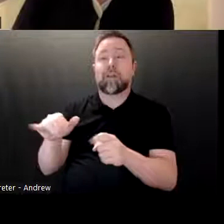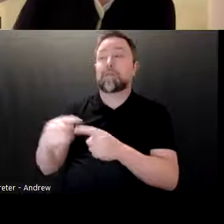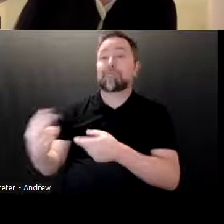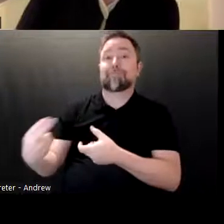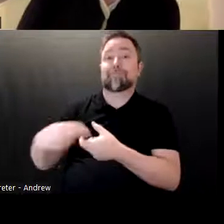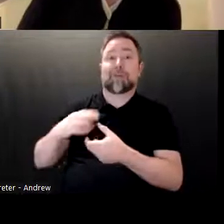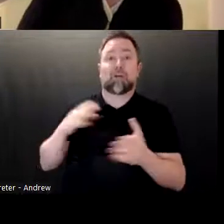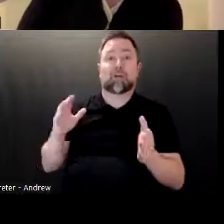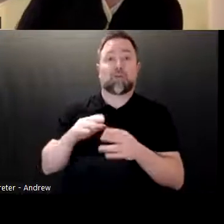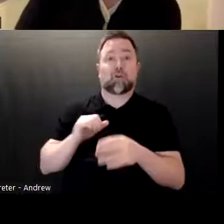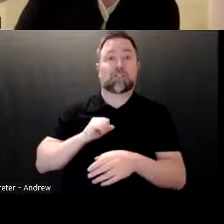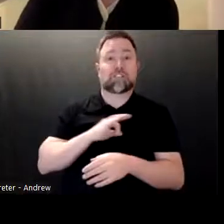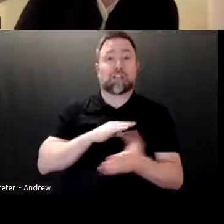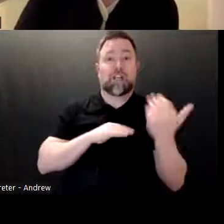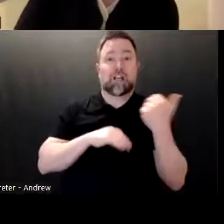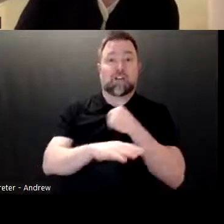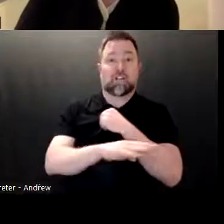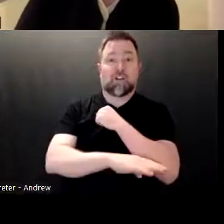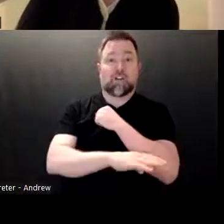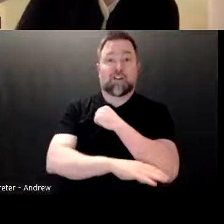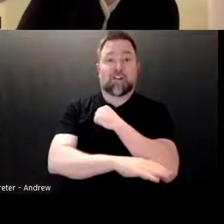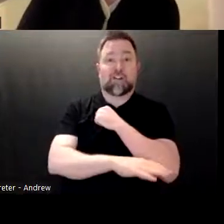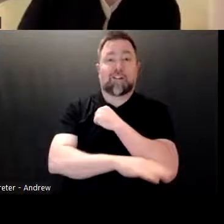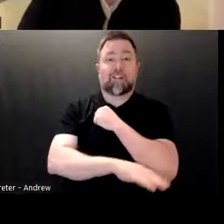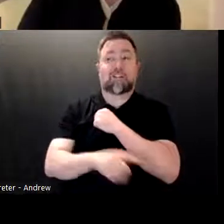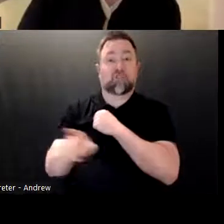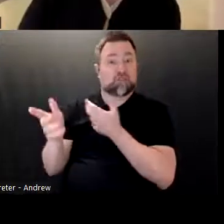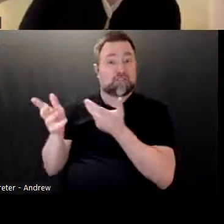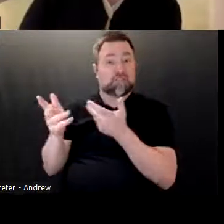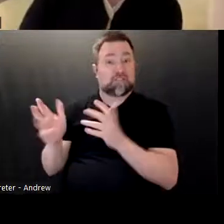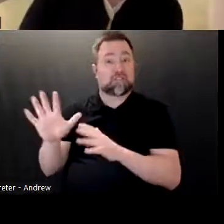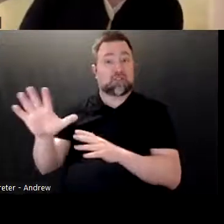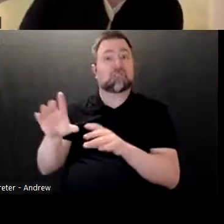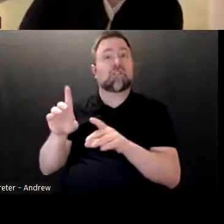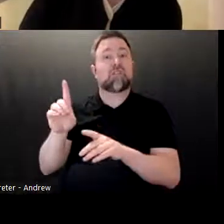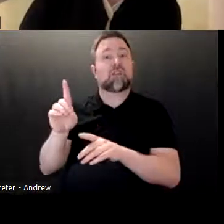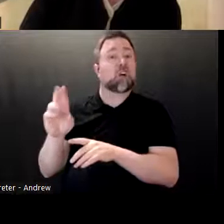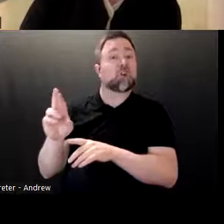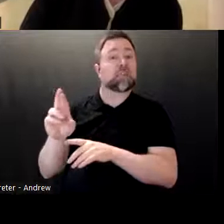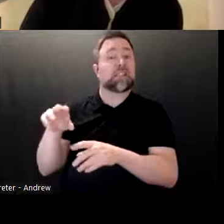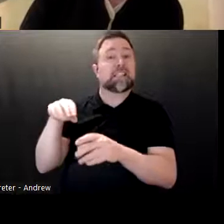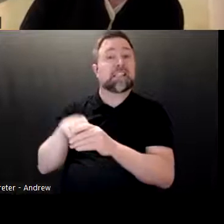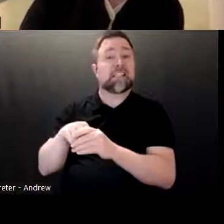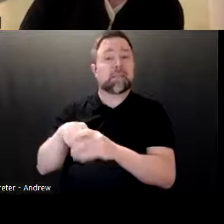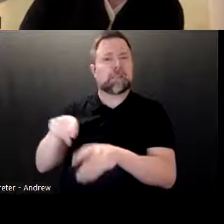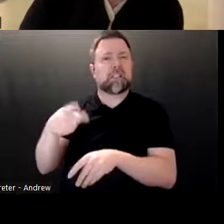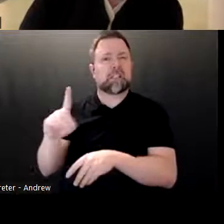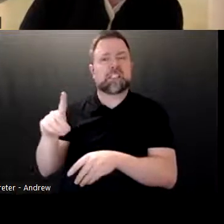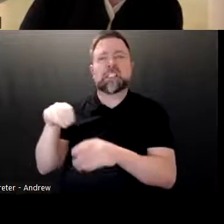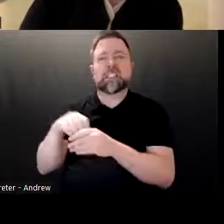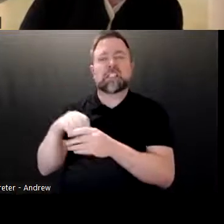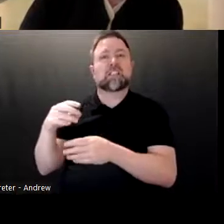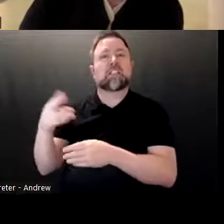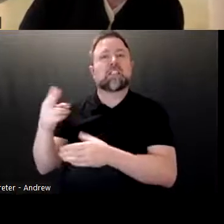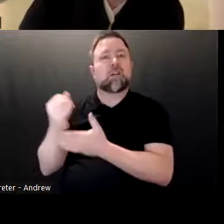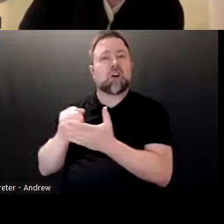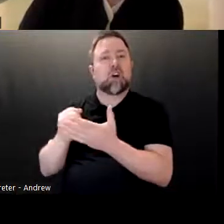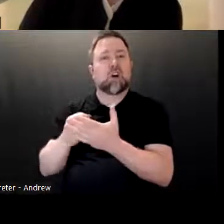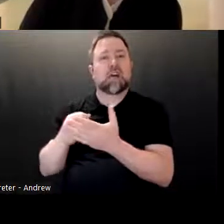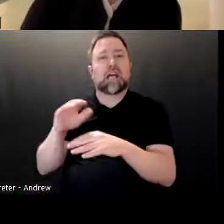staff last fall after completing her doctorate in the history of art and architecture at UC Santa